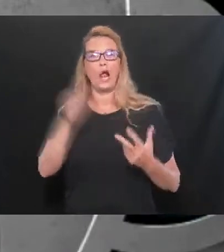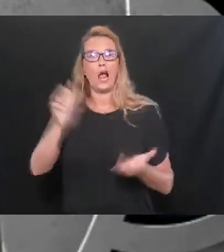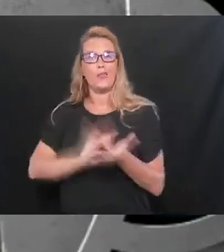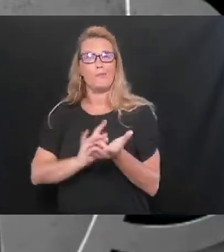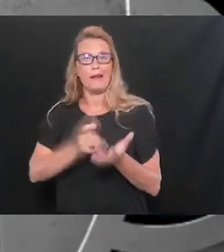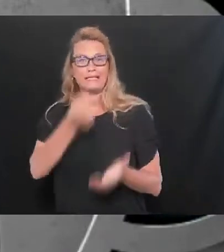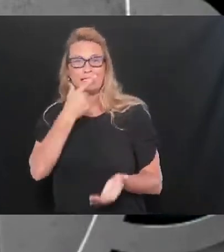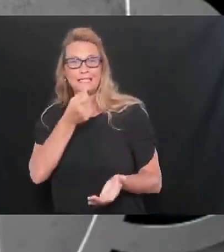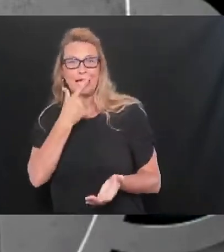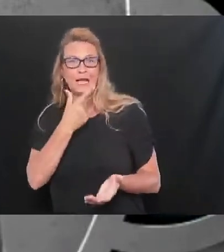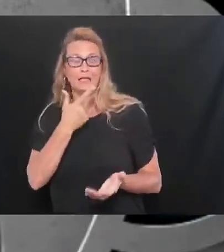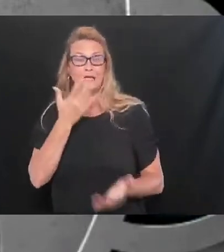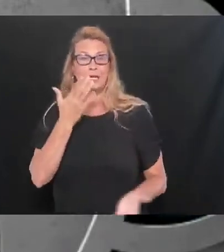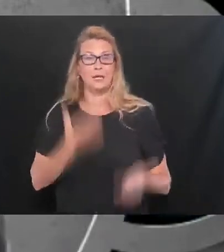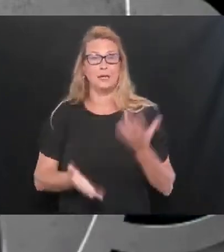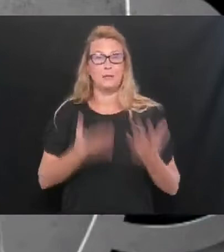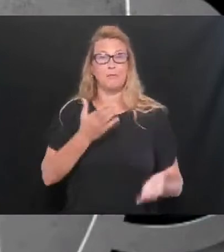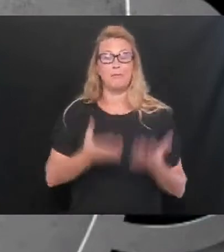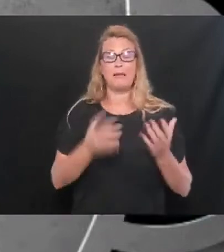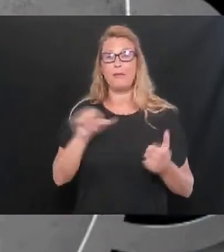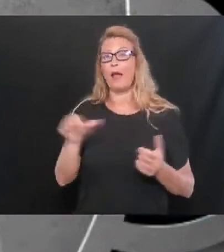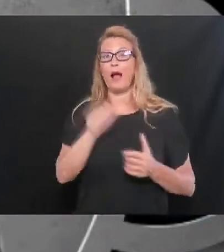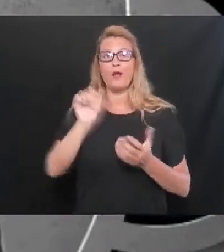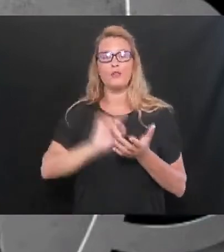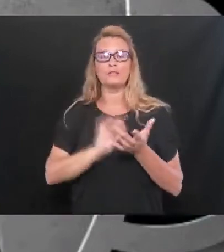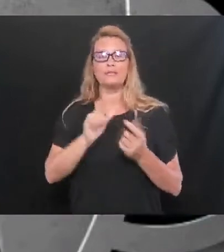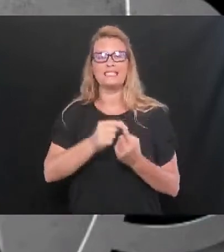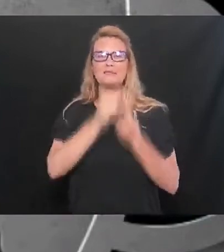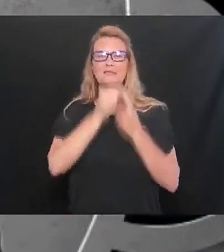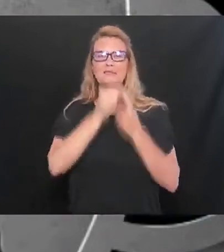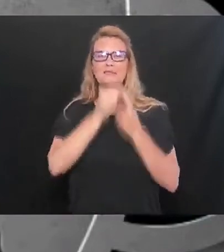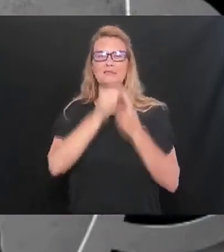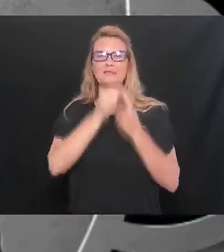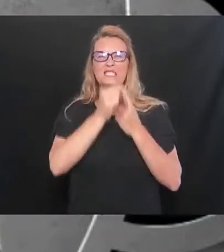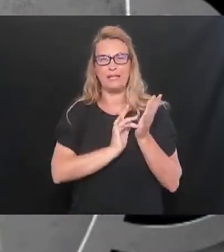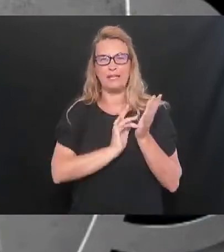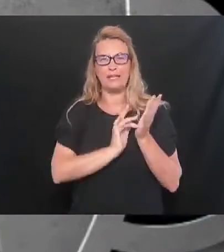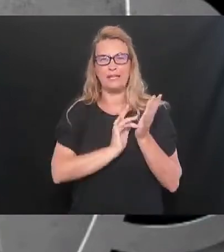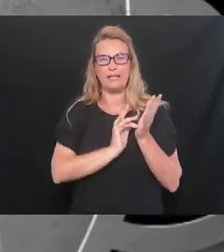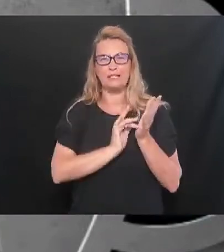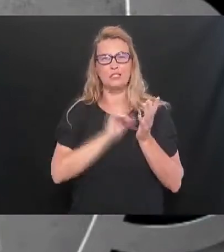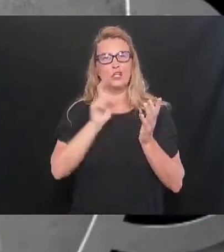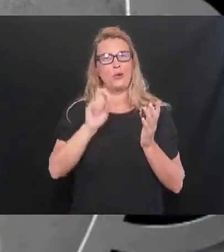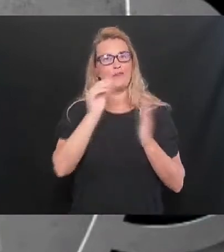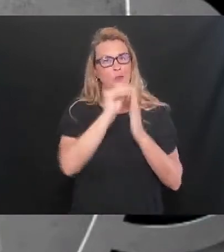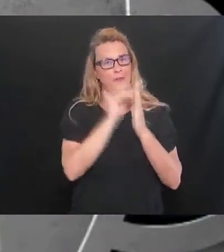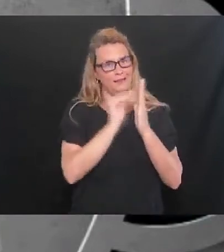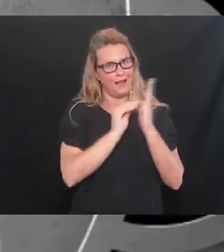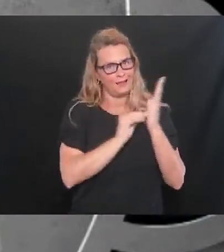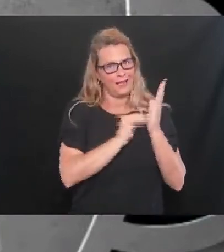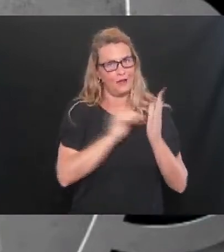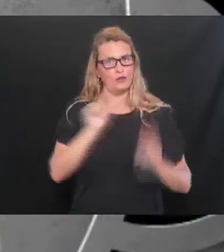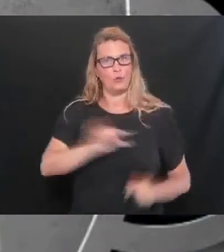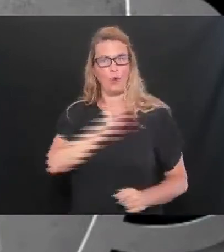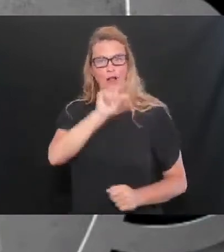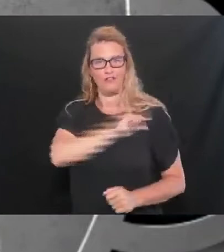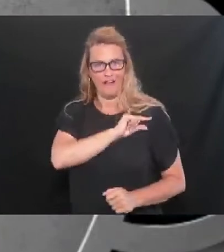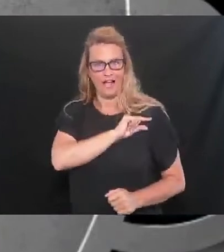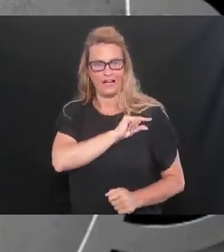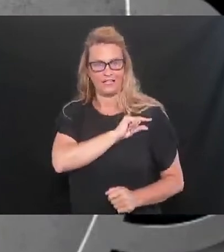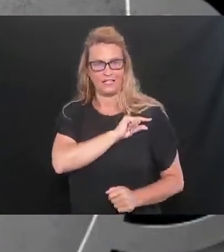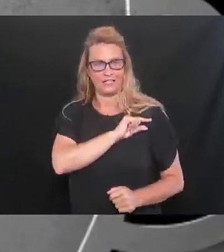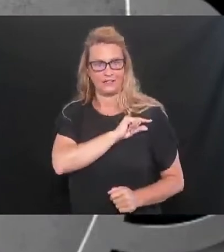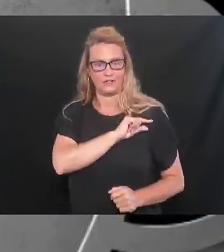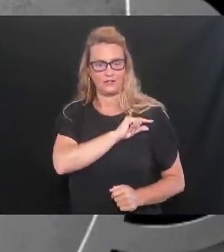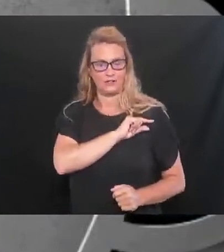or someone who's taking maybe prednisone daily for something. So you have to be on certain medications to qualify, and